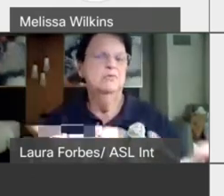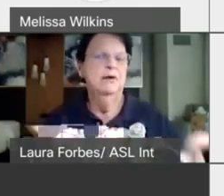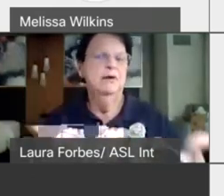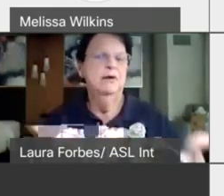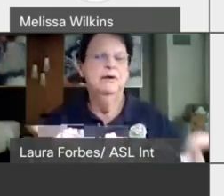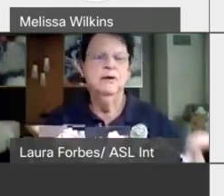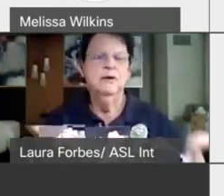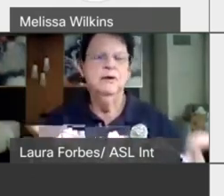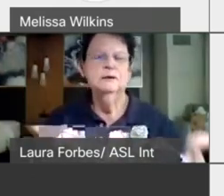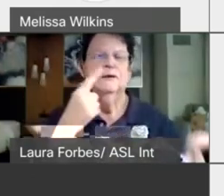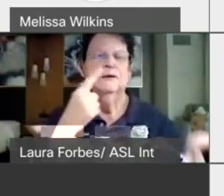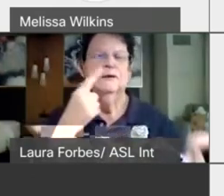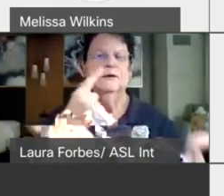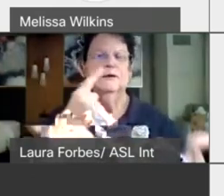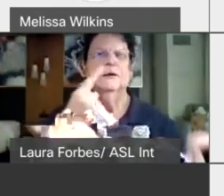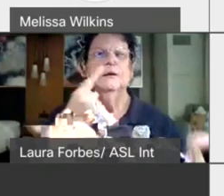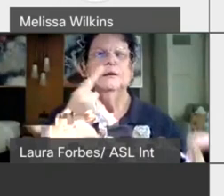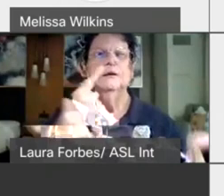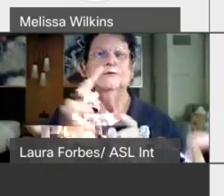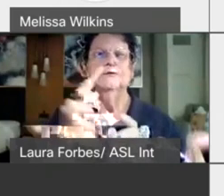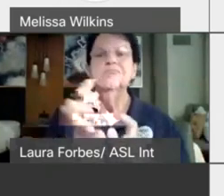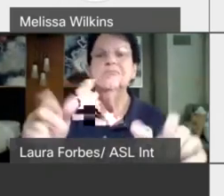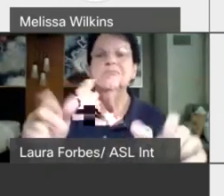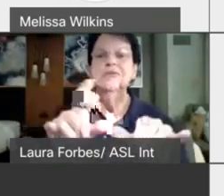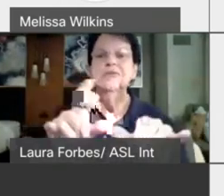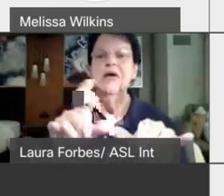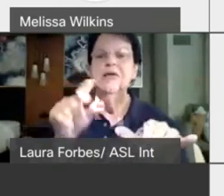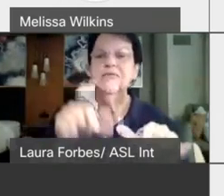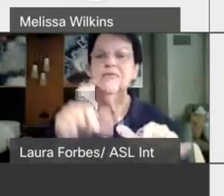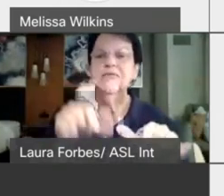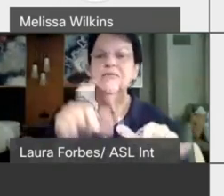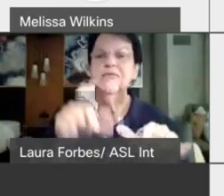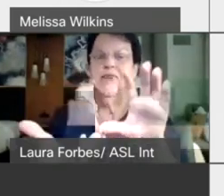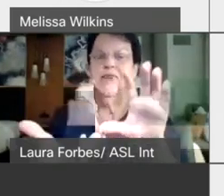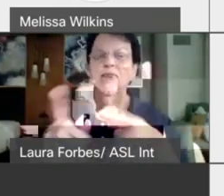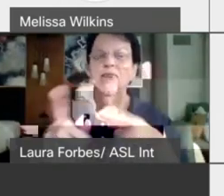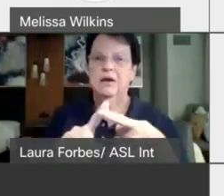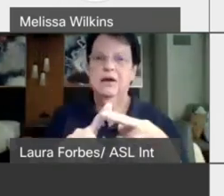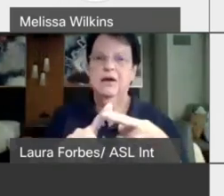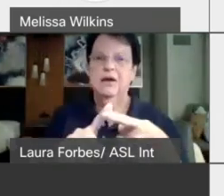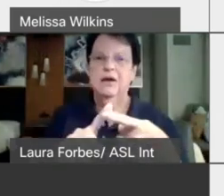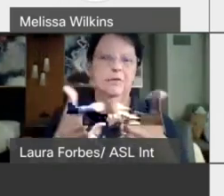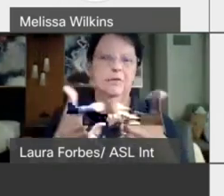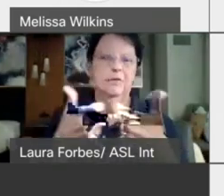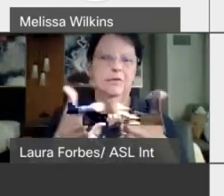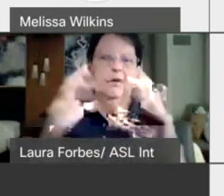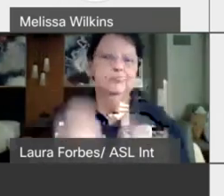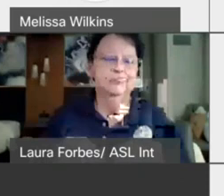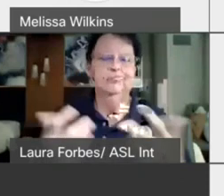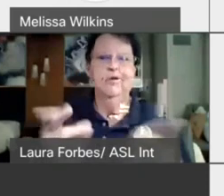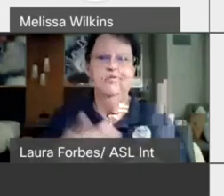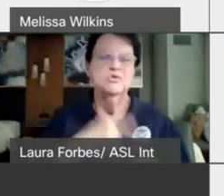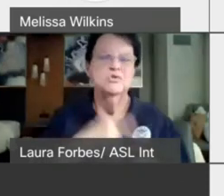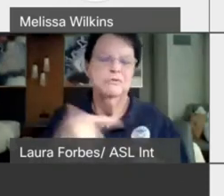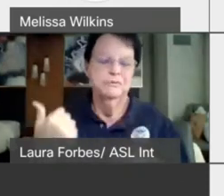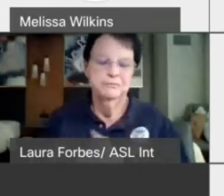Given the circumstances, the magnitude of this disaster, and the extensive power outage that just prompted a lot of